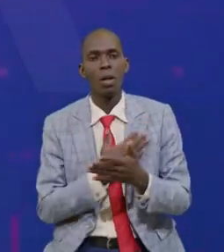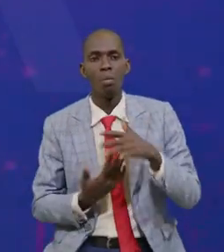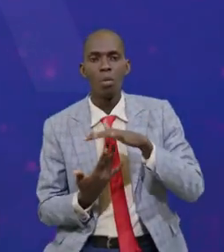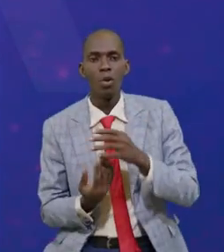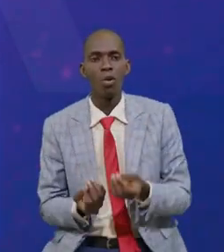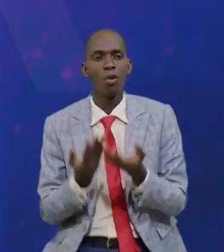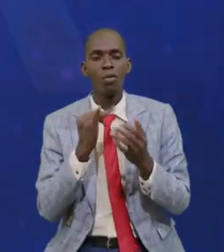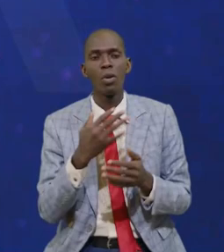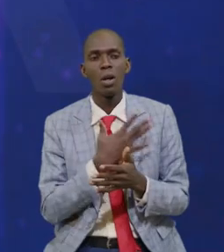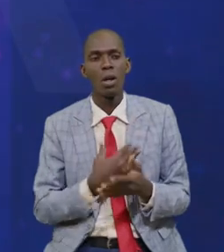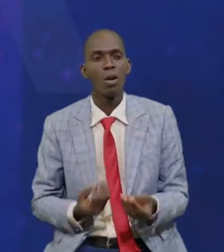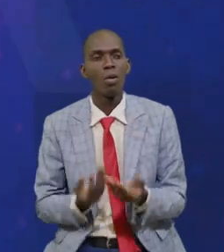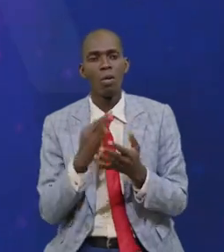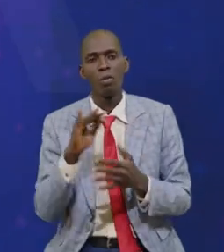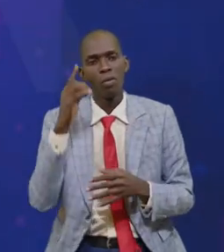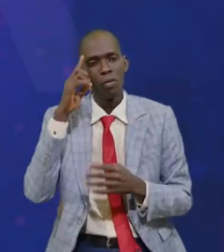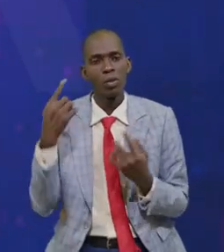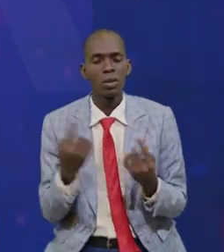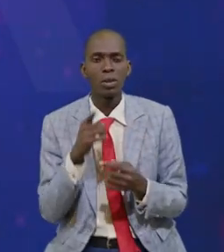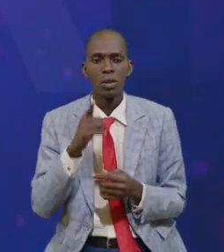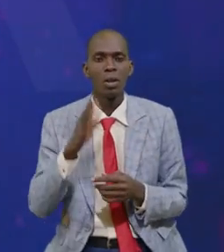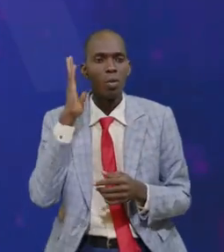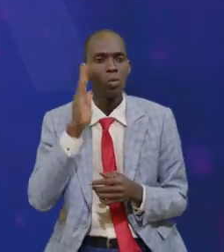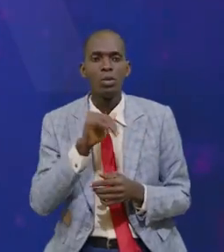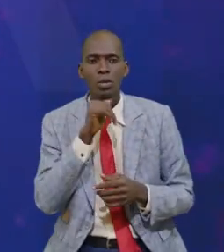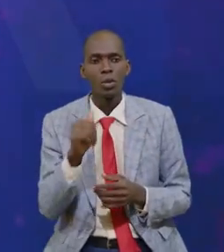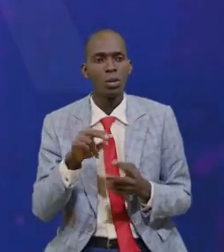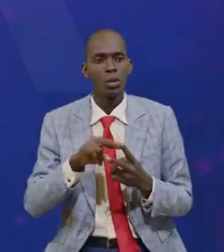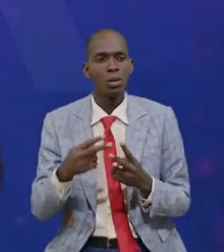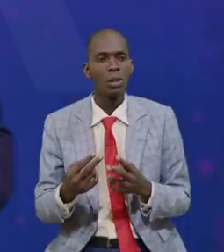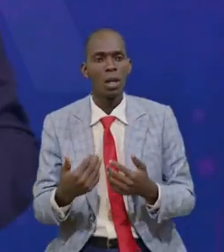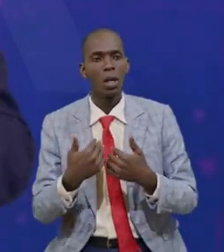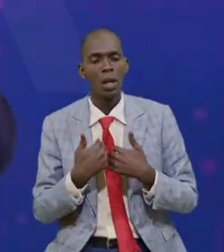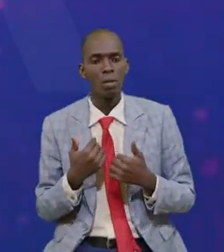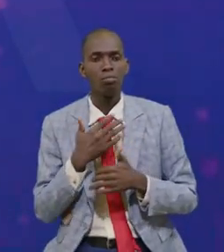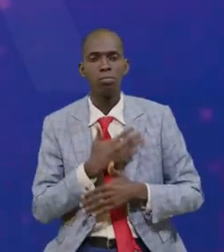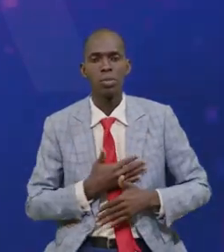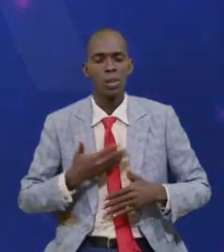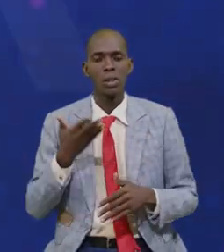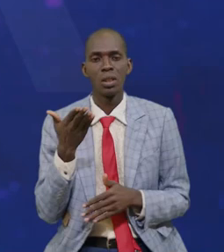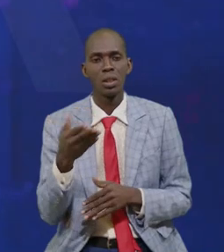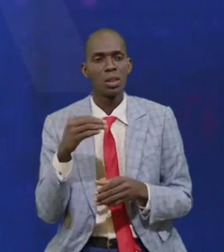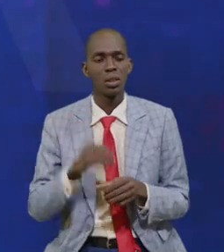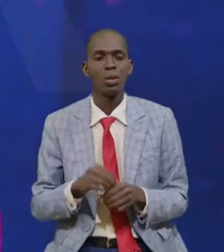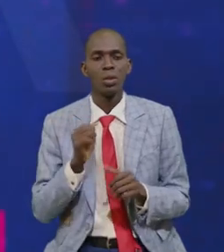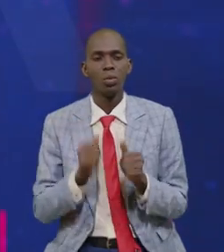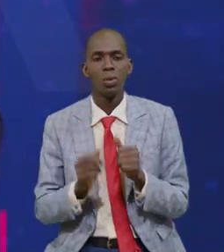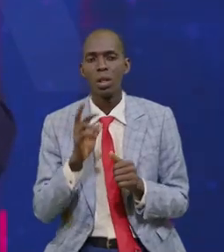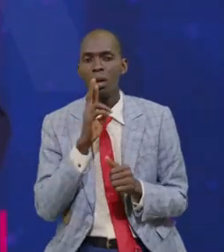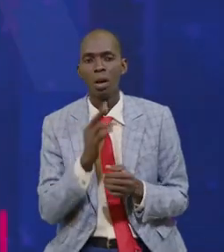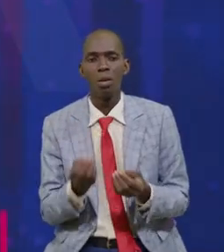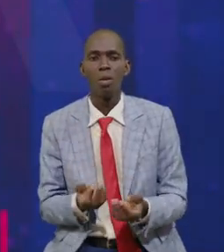sin, thou wouldest not, neither hadst thou pleasure therein, which